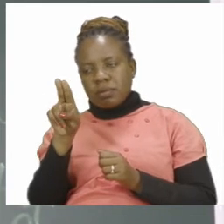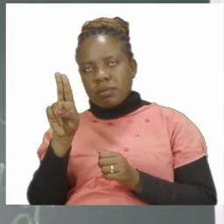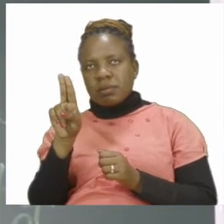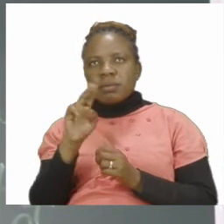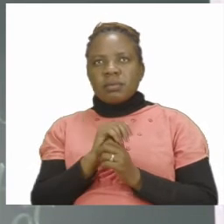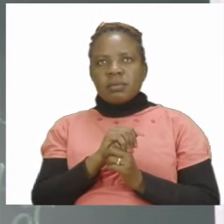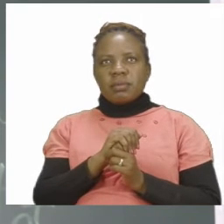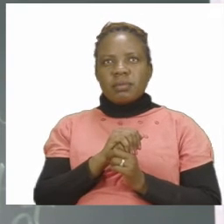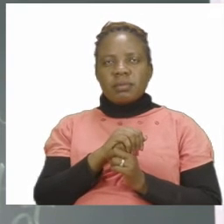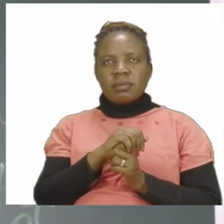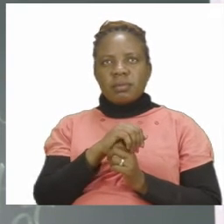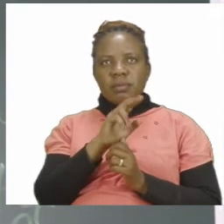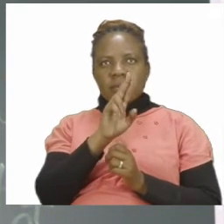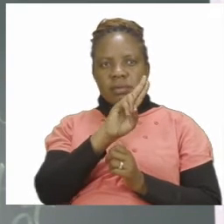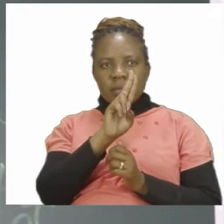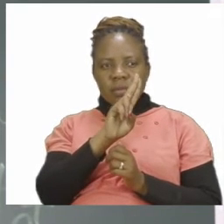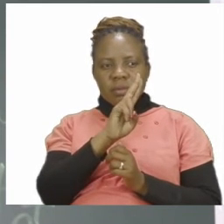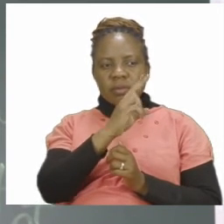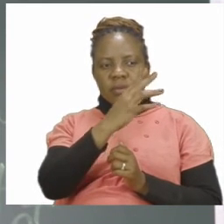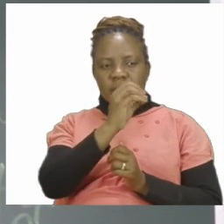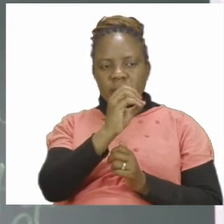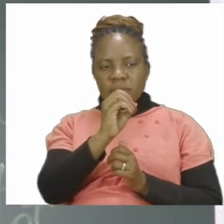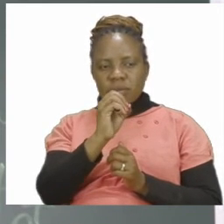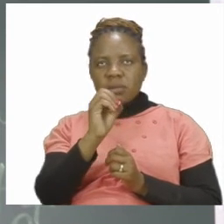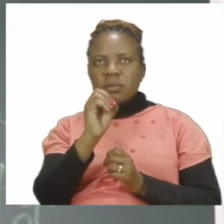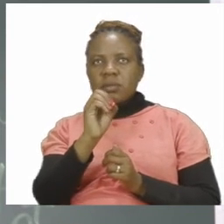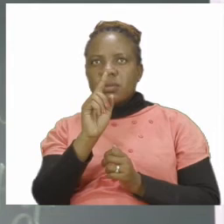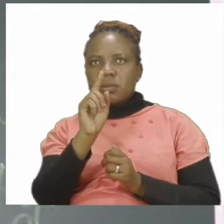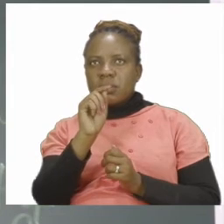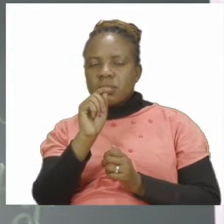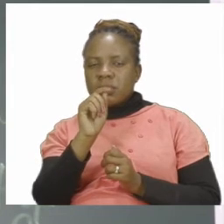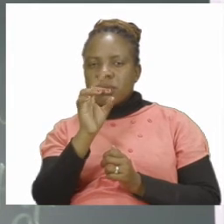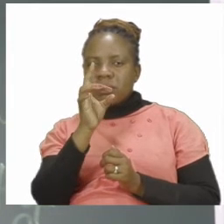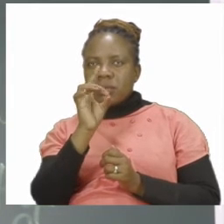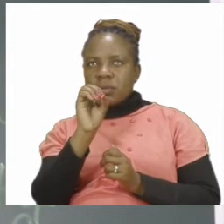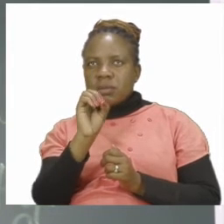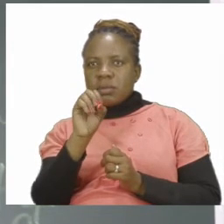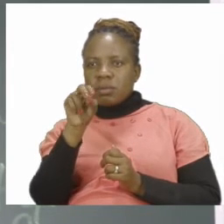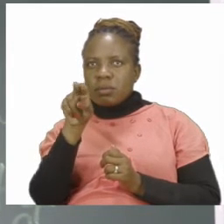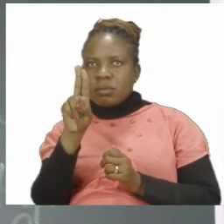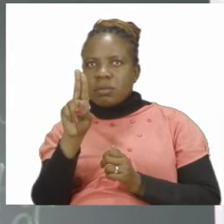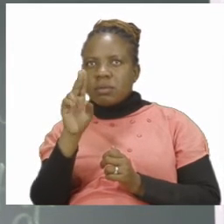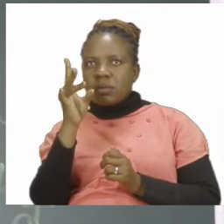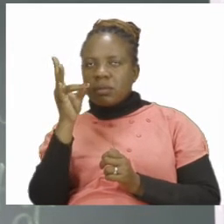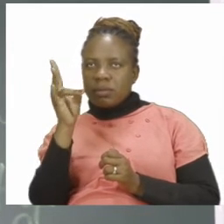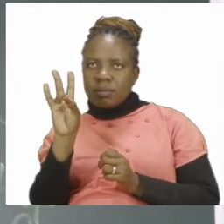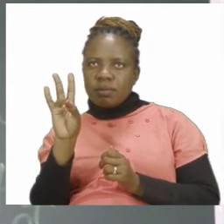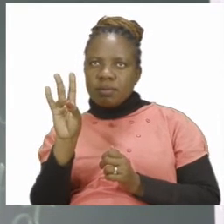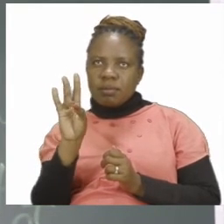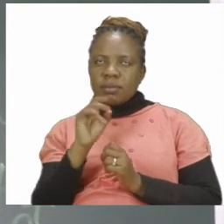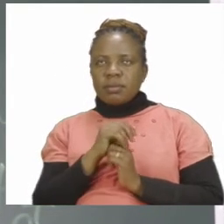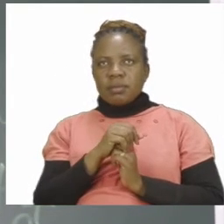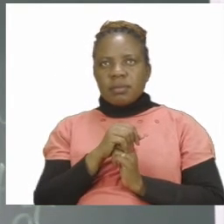So hundreds, 500, tens, 80, units, 7. So